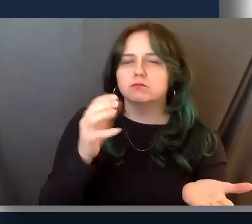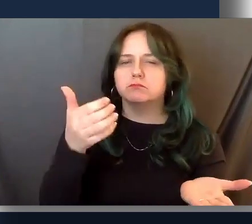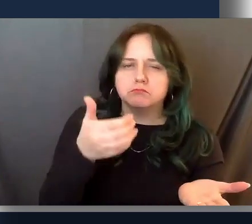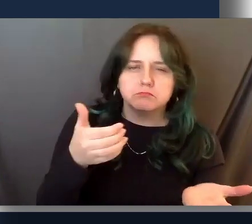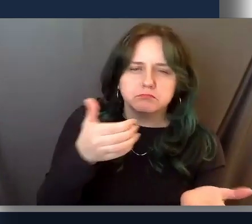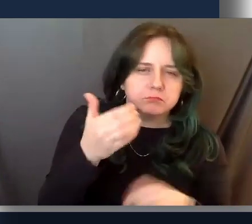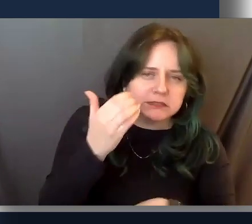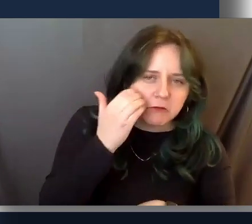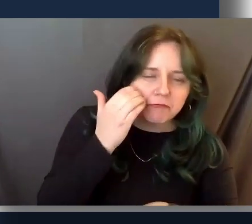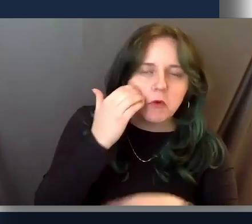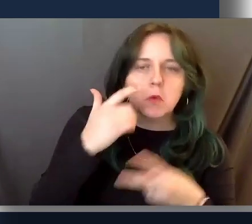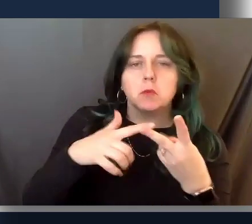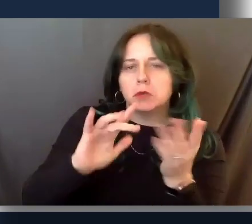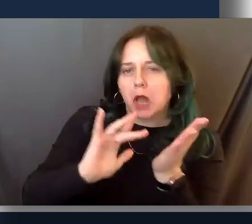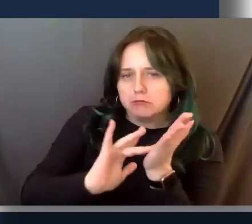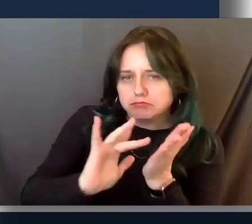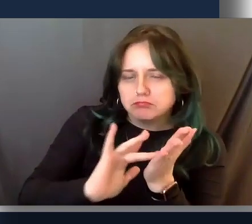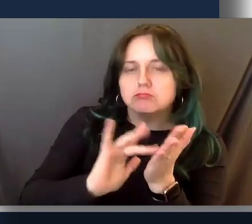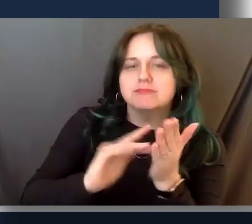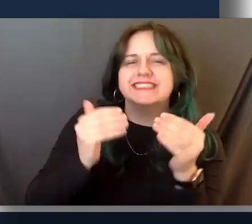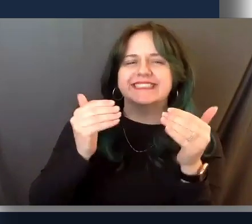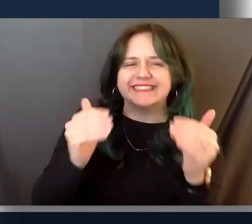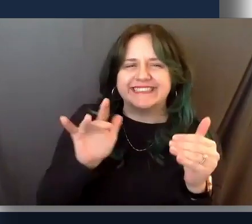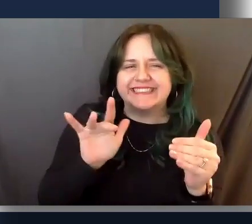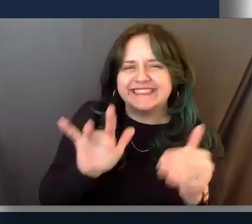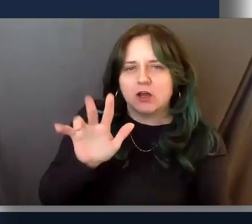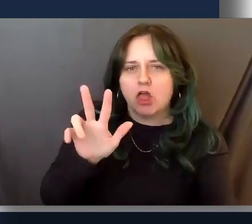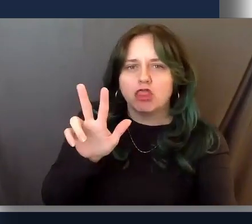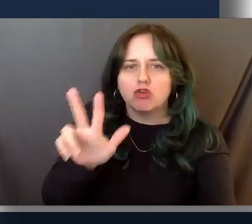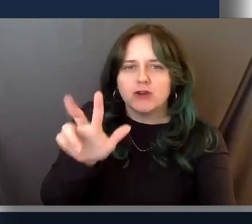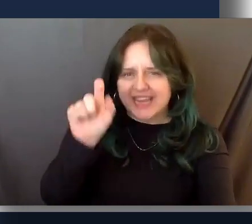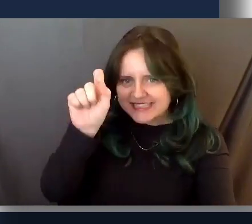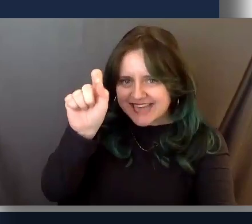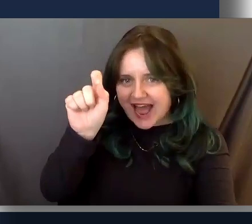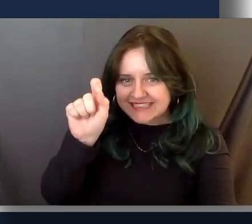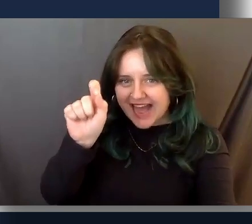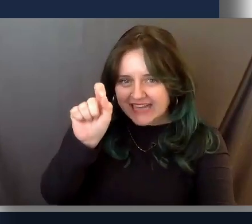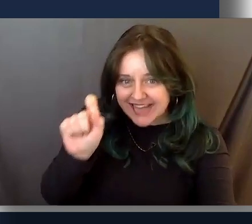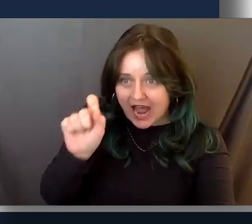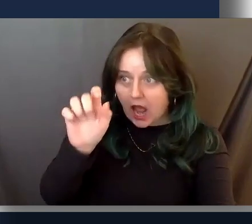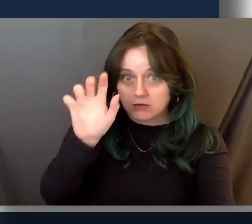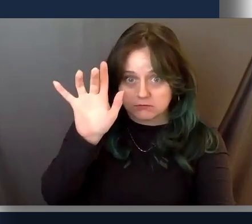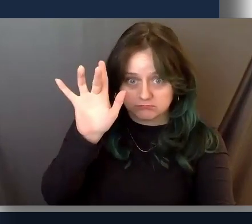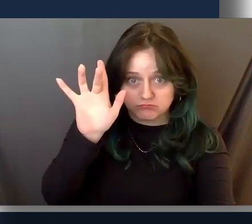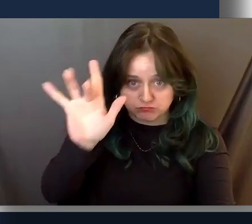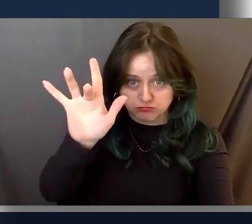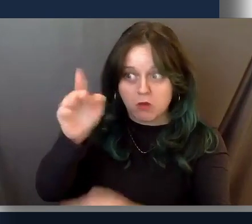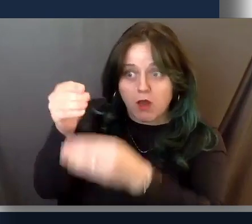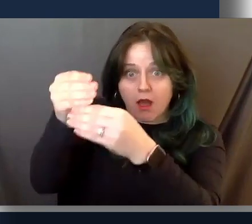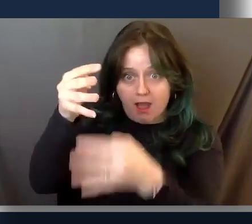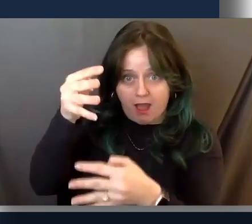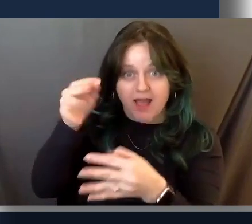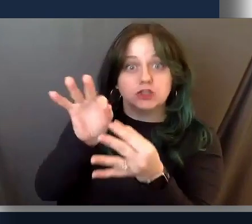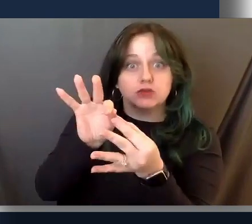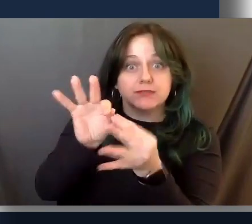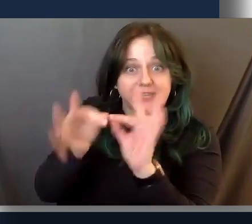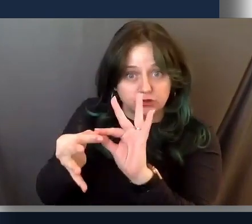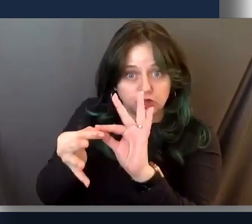device, please press the ellipse, those three little dots, and then interpretation, and then choose your language.